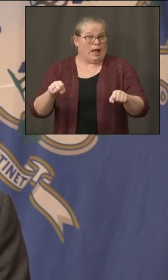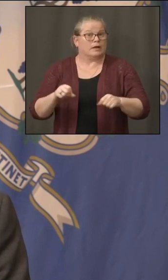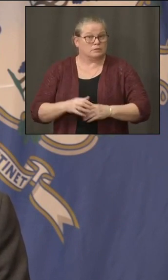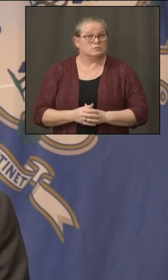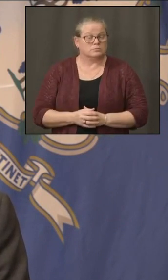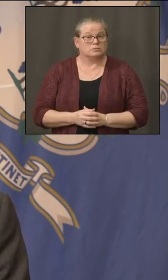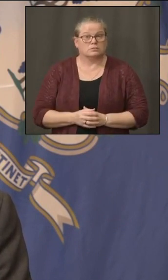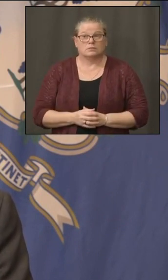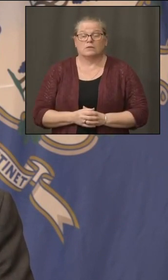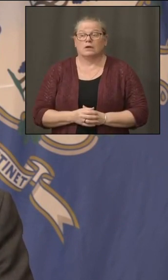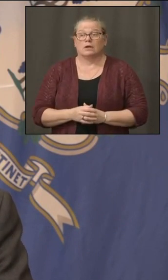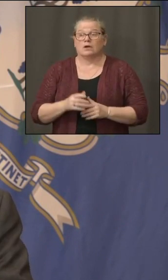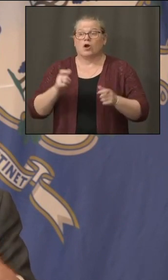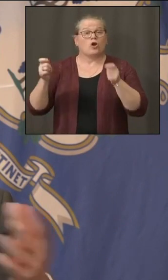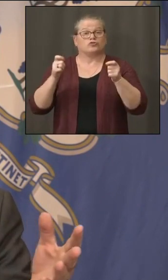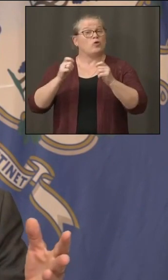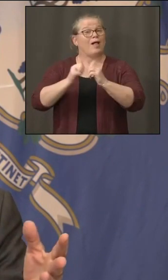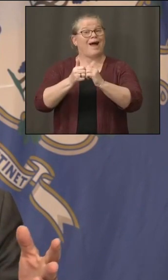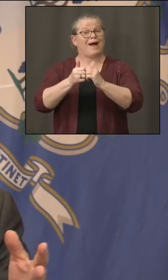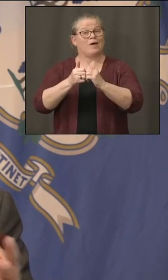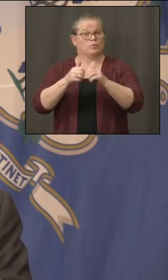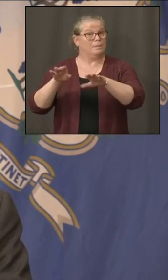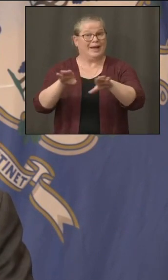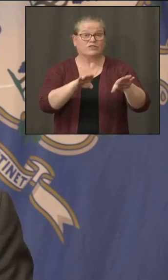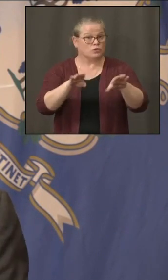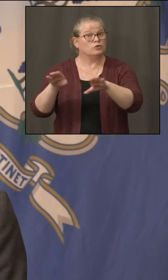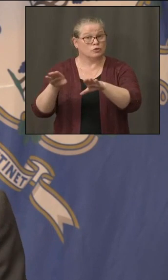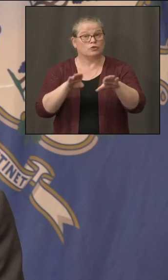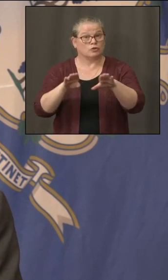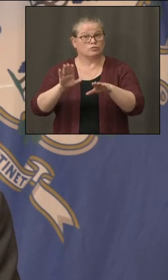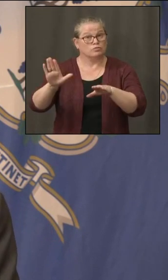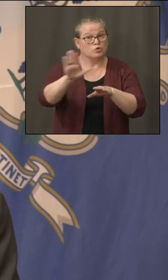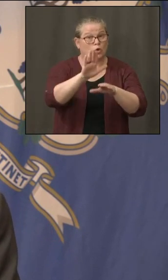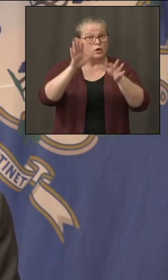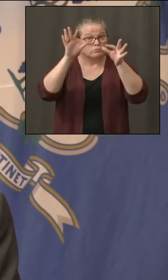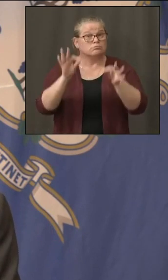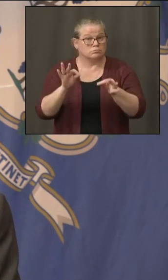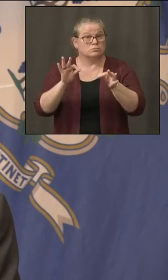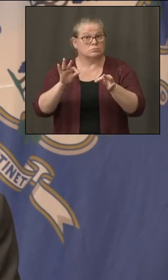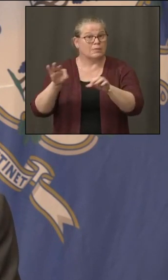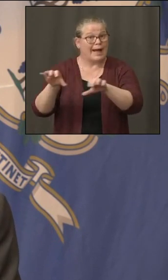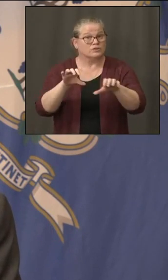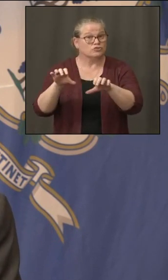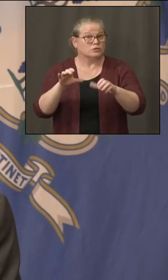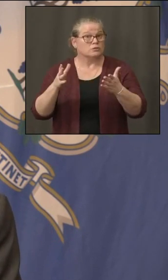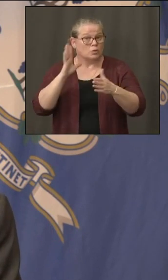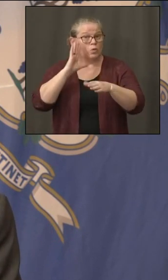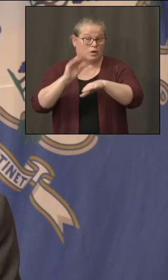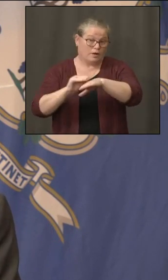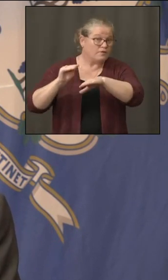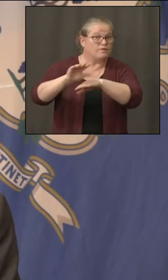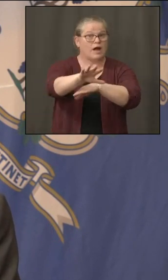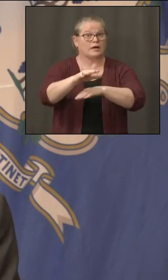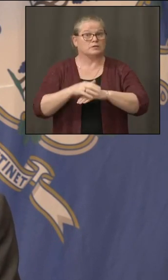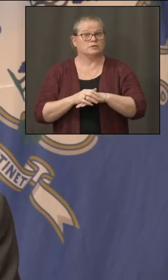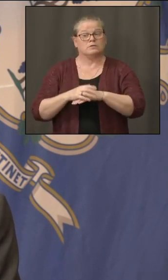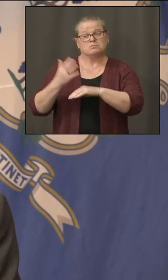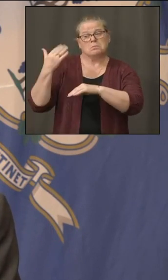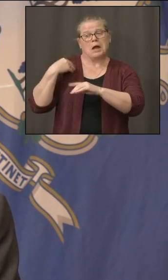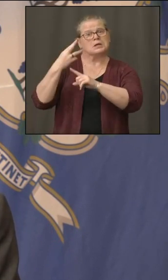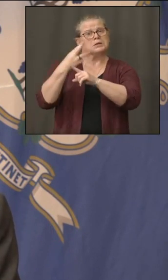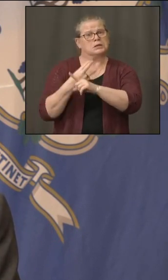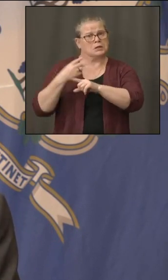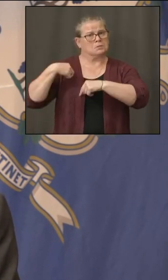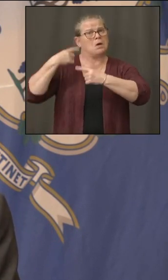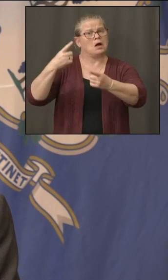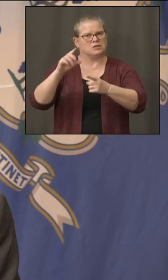see that over the last 6 months as Connecticut is really led in terms of wearing the mask and social